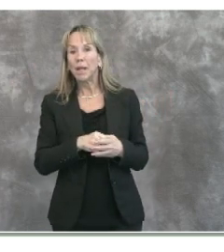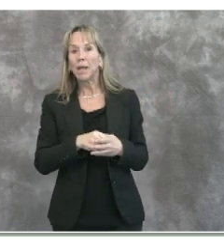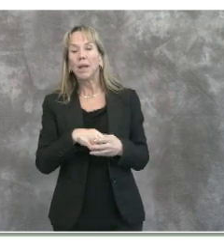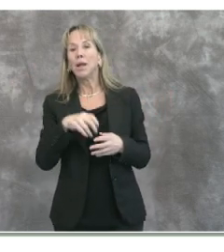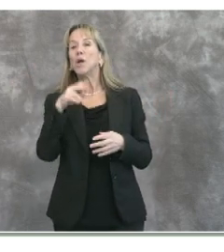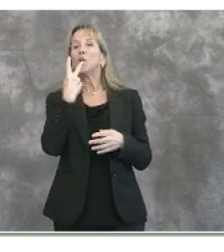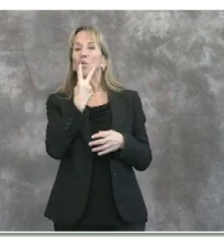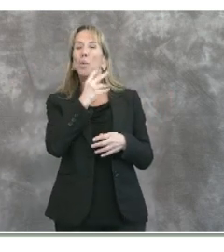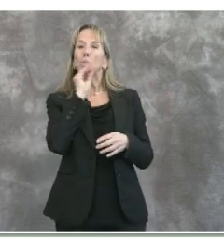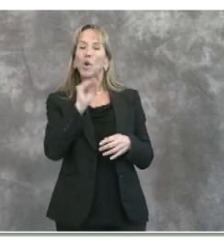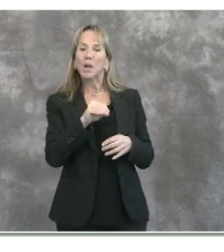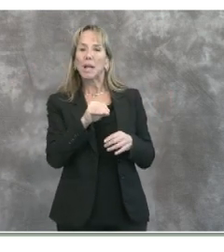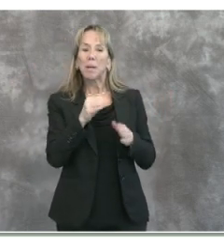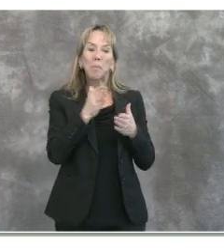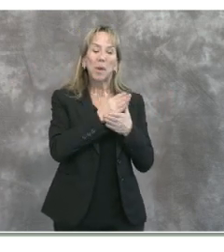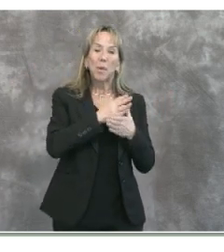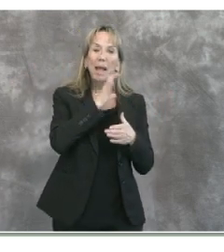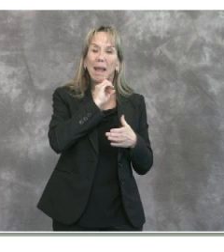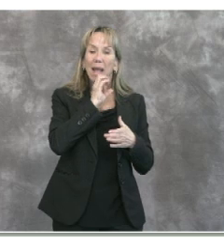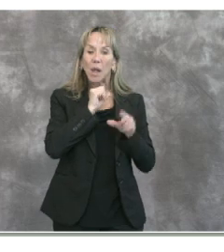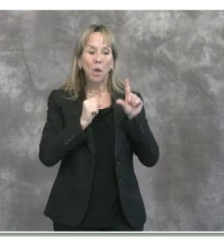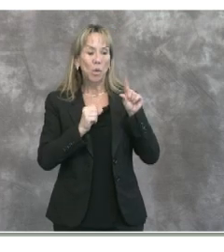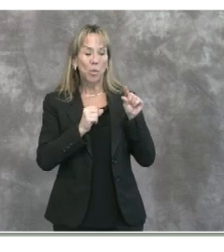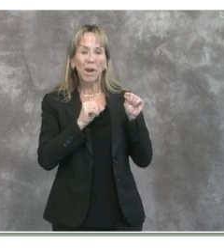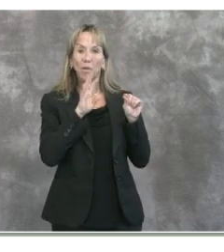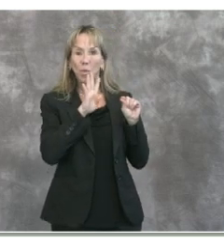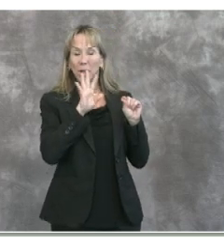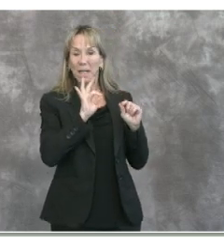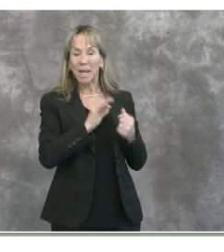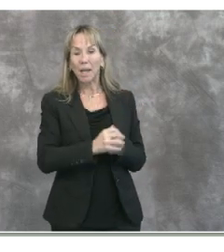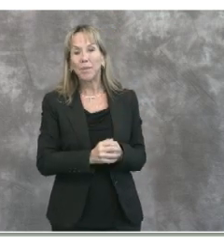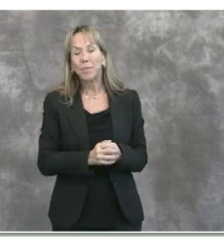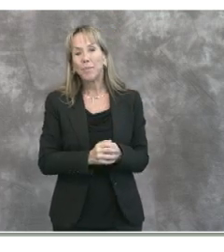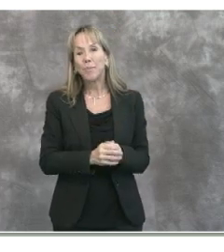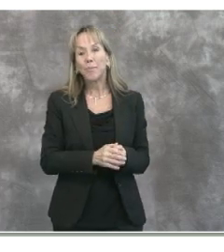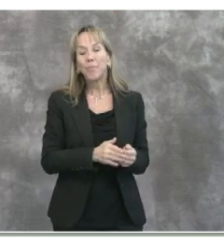or 52%, are between the ages of 20 and 49.